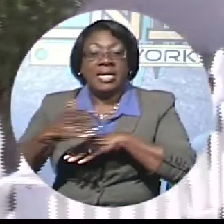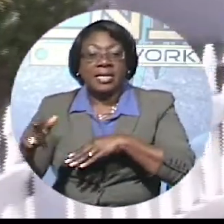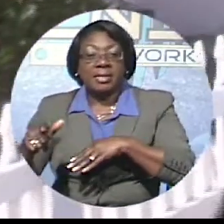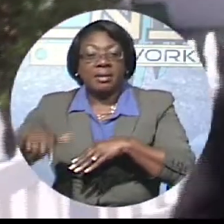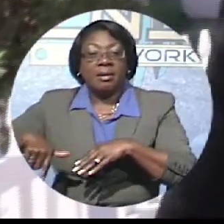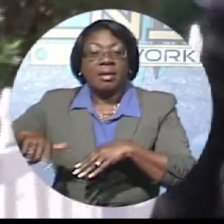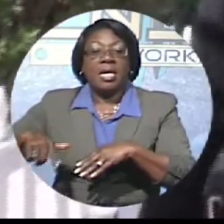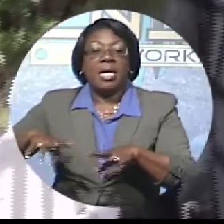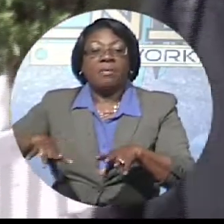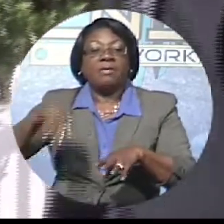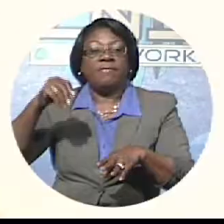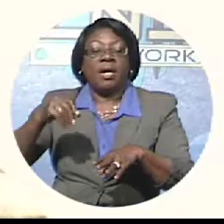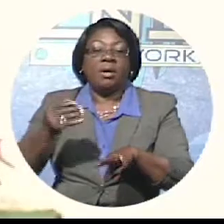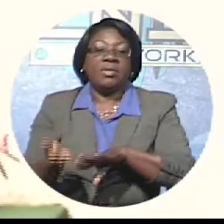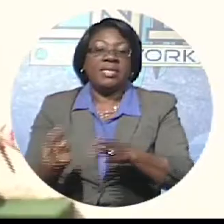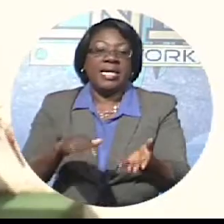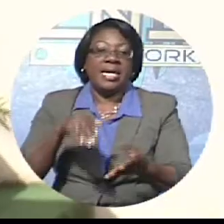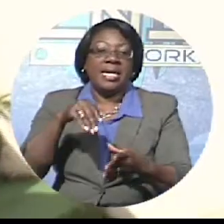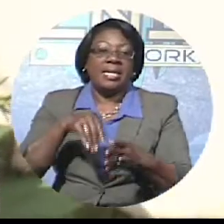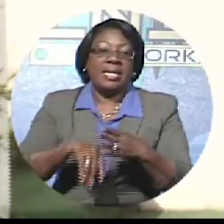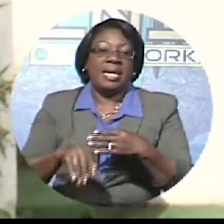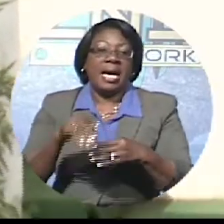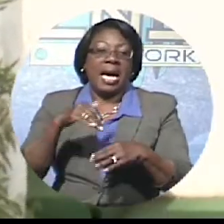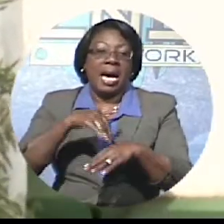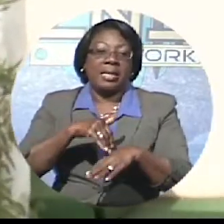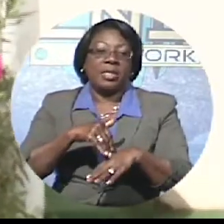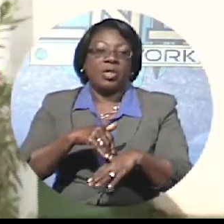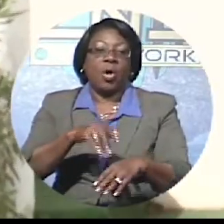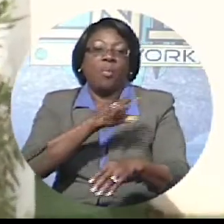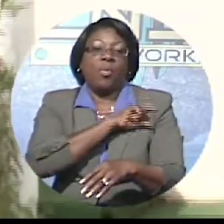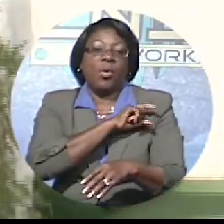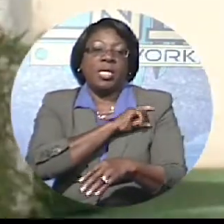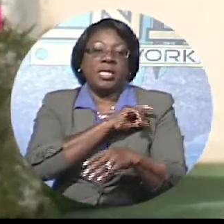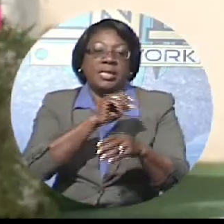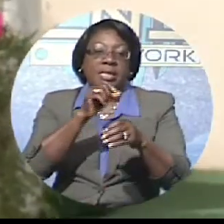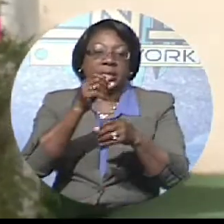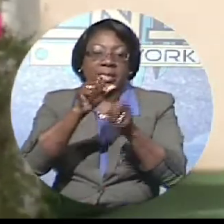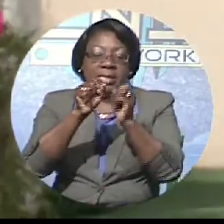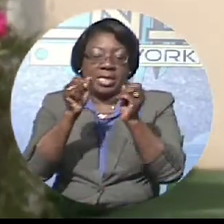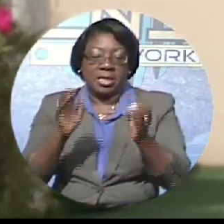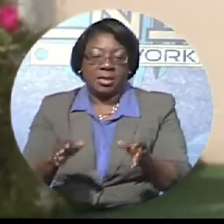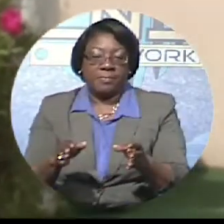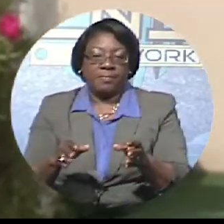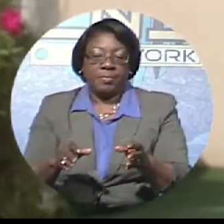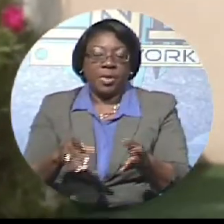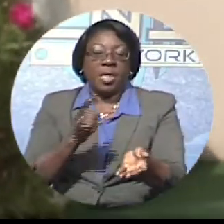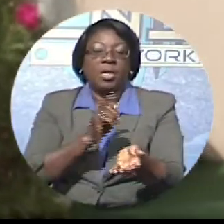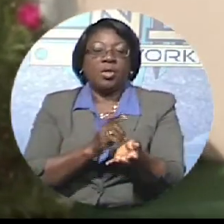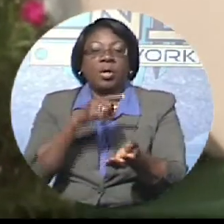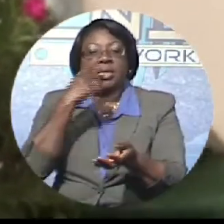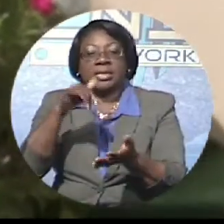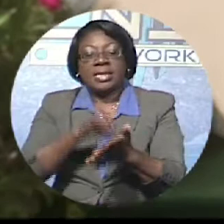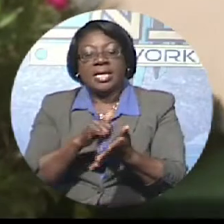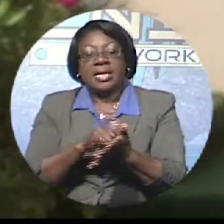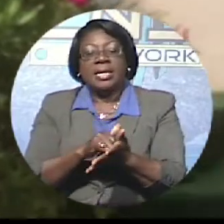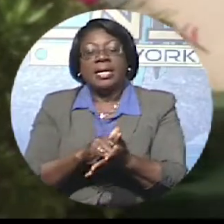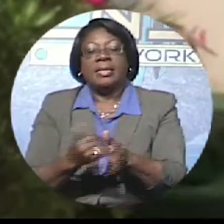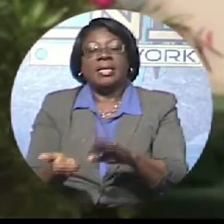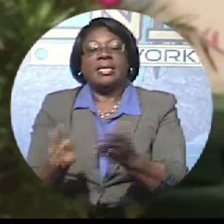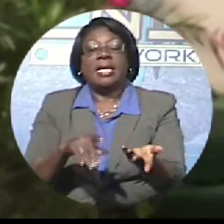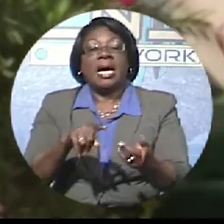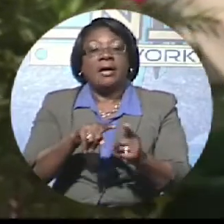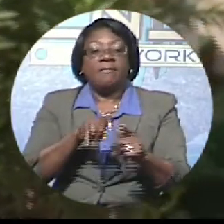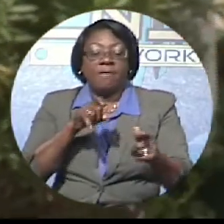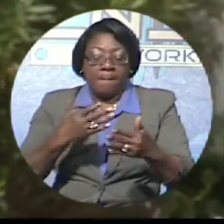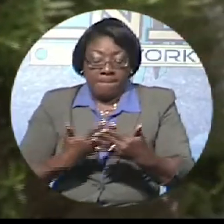Station. A pathologist's report indicated that he died from a ruptured intestine and internal bleeding caused by blunt force trauma.